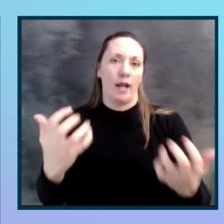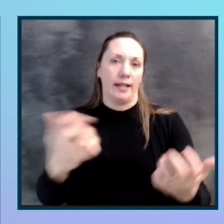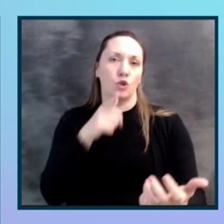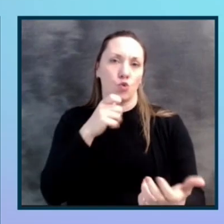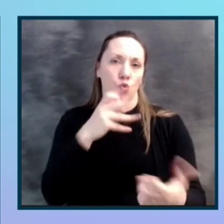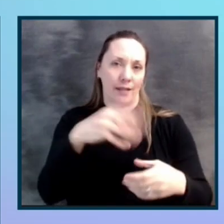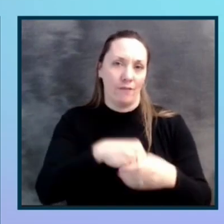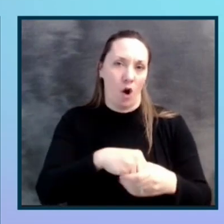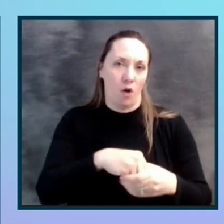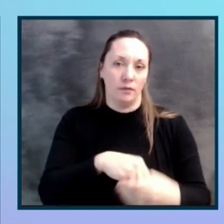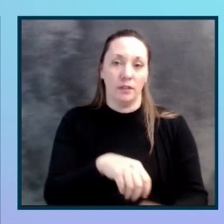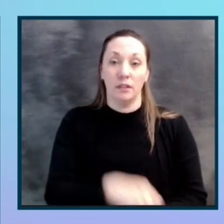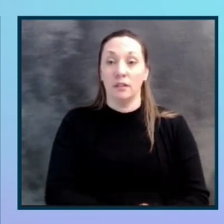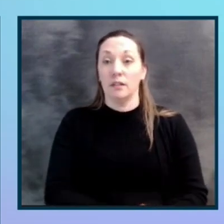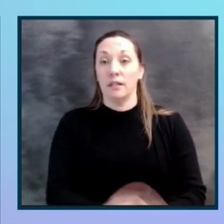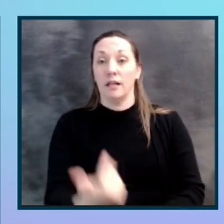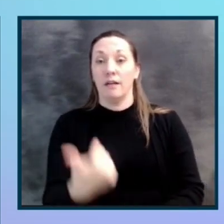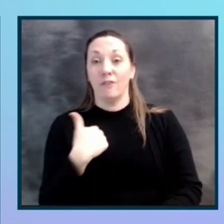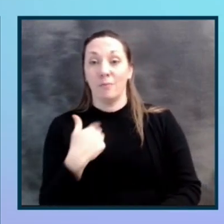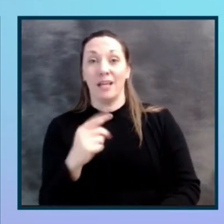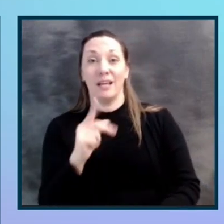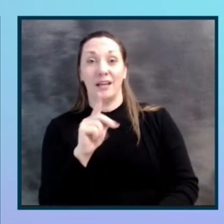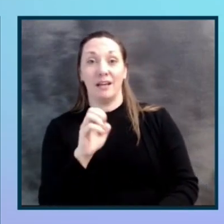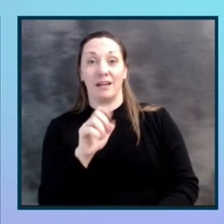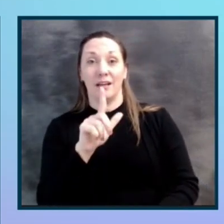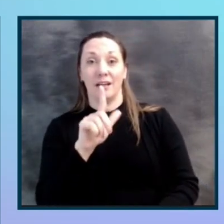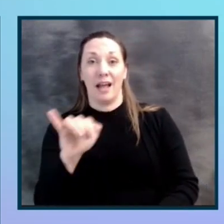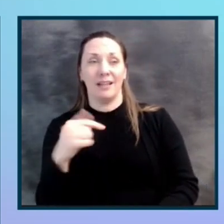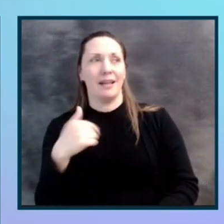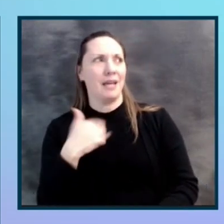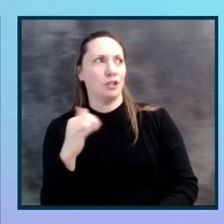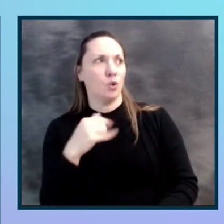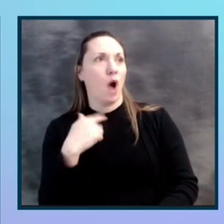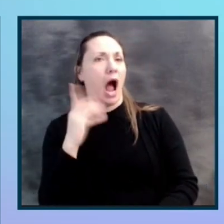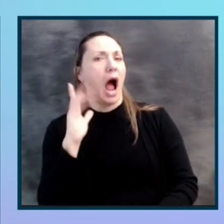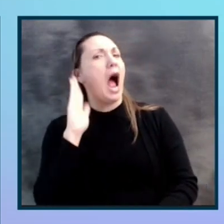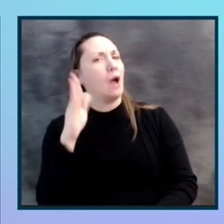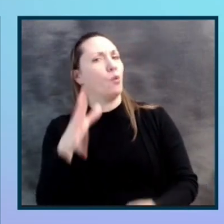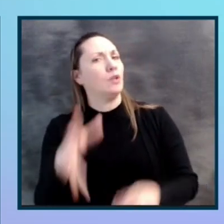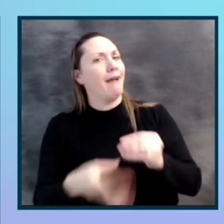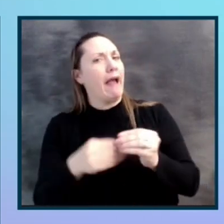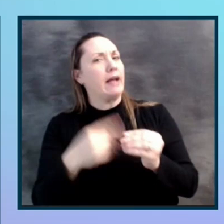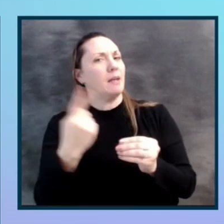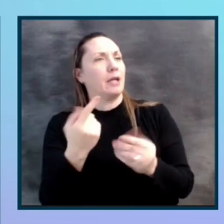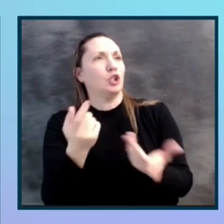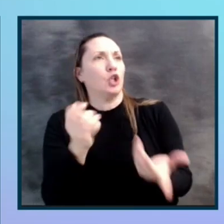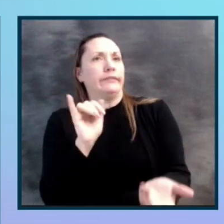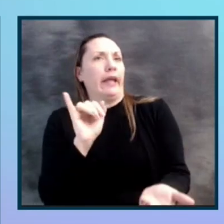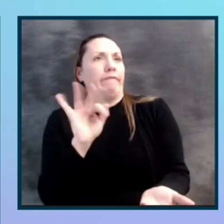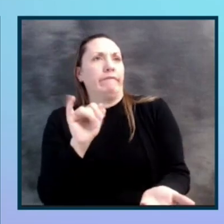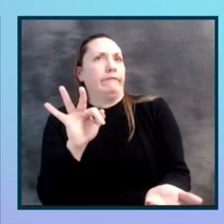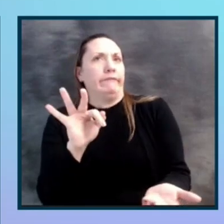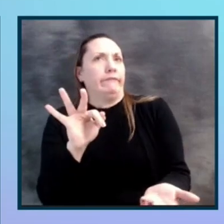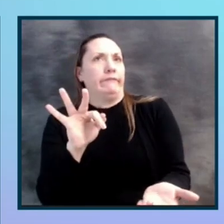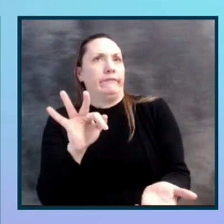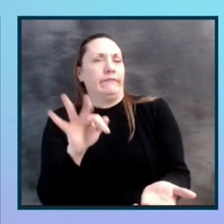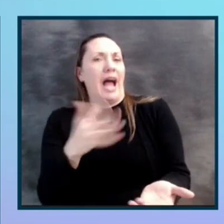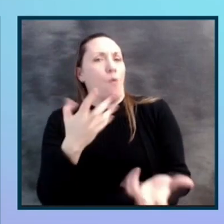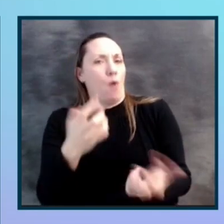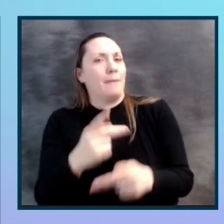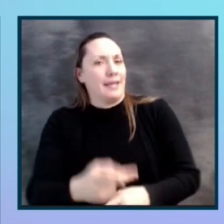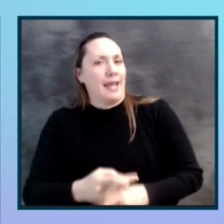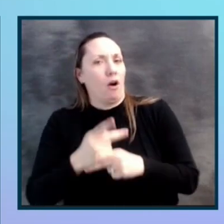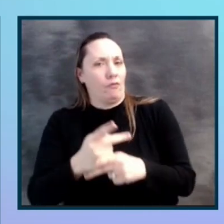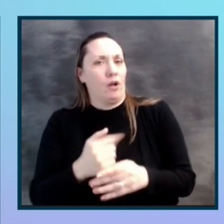when in doubt too, like I will usually put something just in case because I just want to be careful